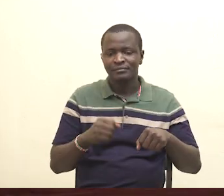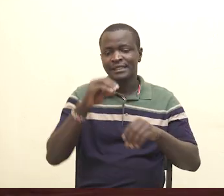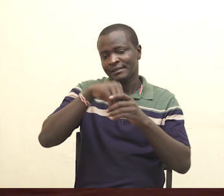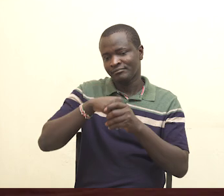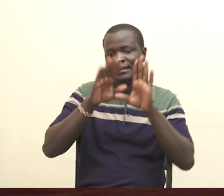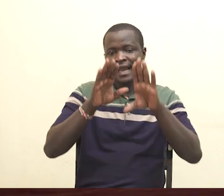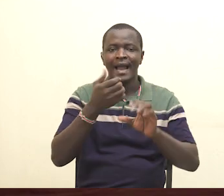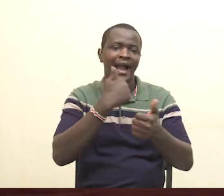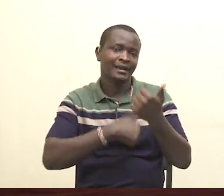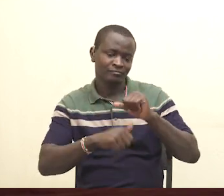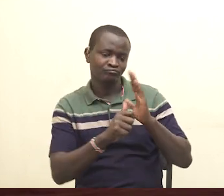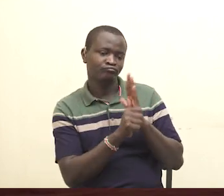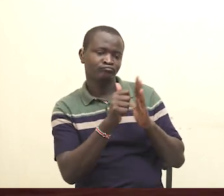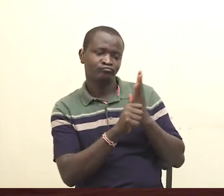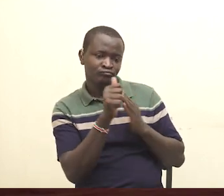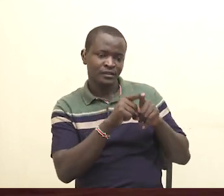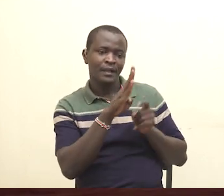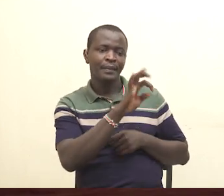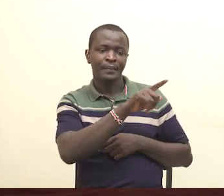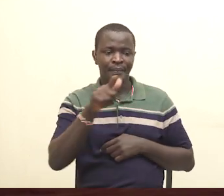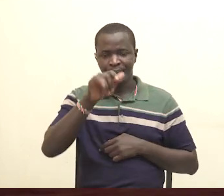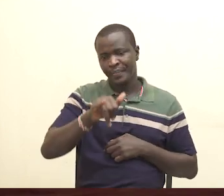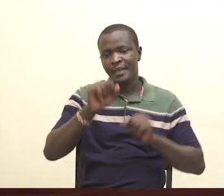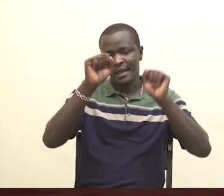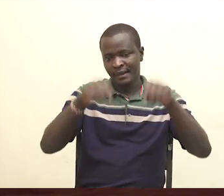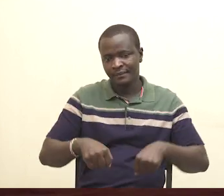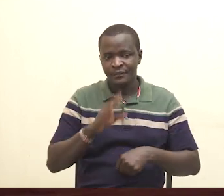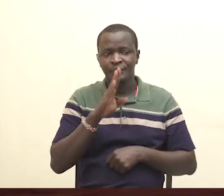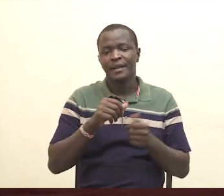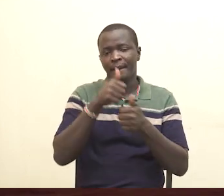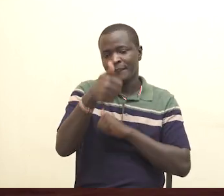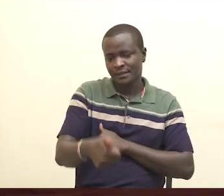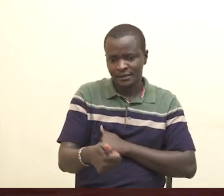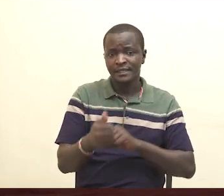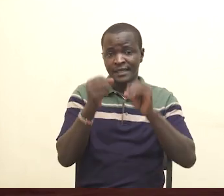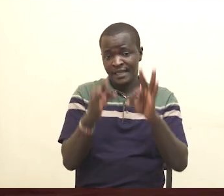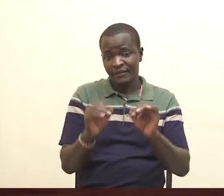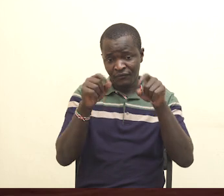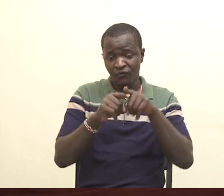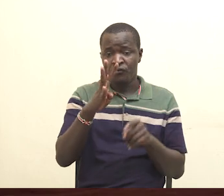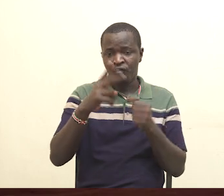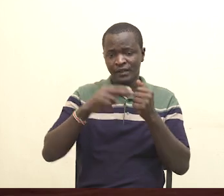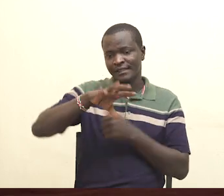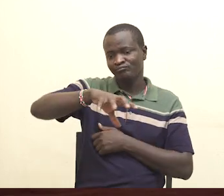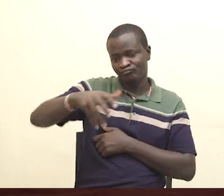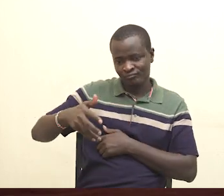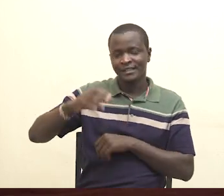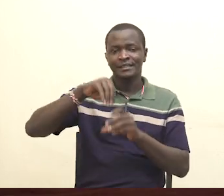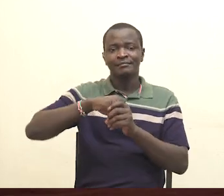this act or in this bill that is yet to be passed. So if all the 47 counties will have